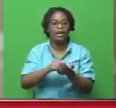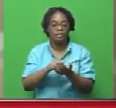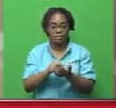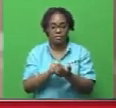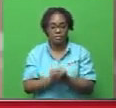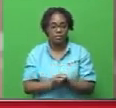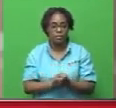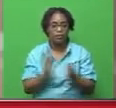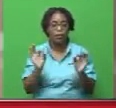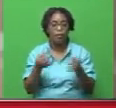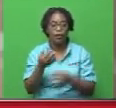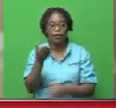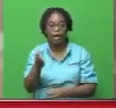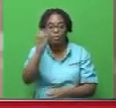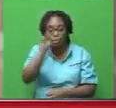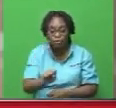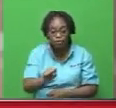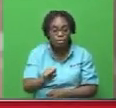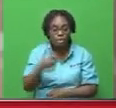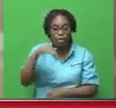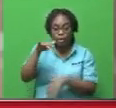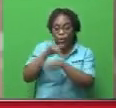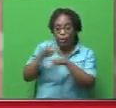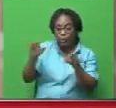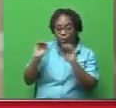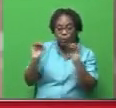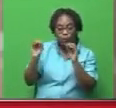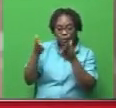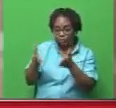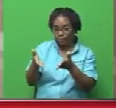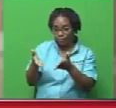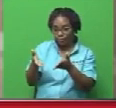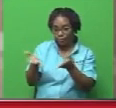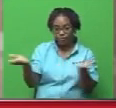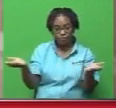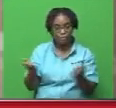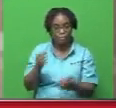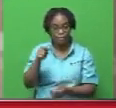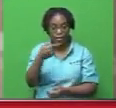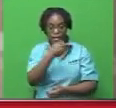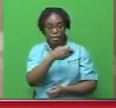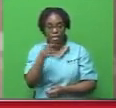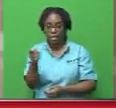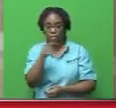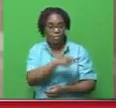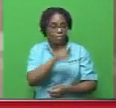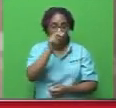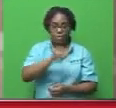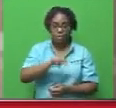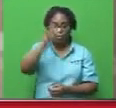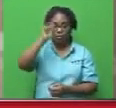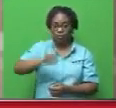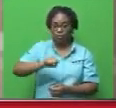are vacant. They have nobody in them. The two places, the two offices to hold